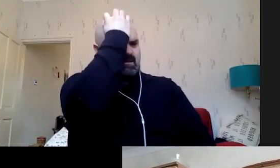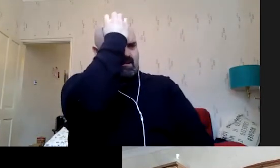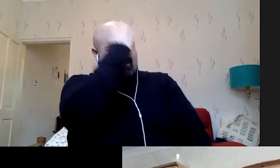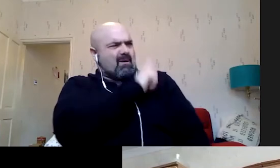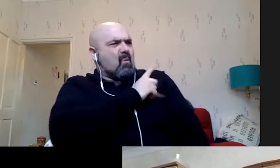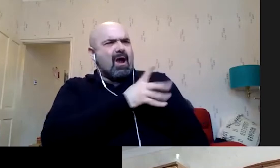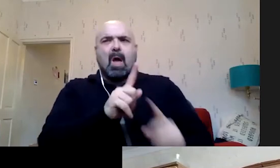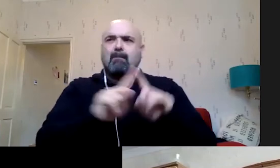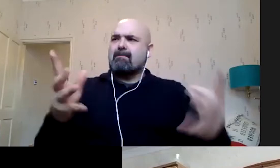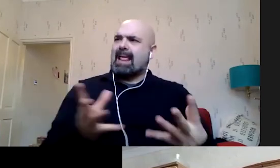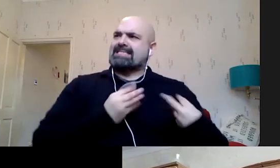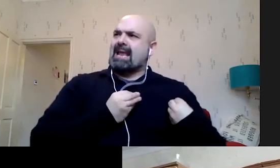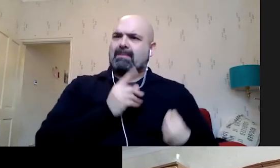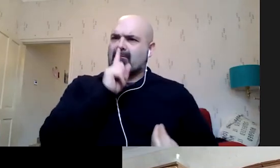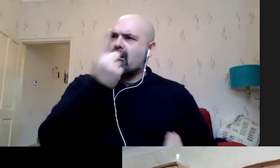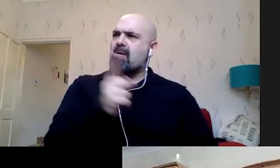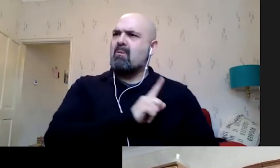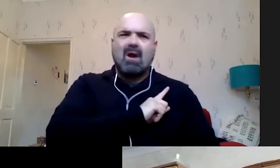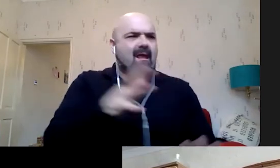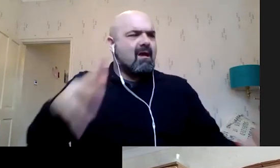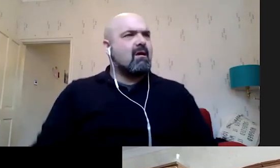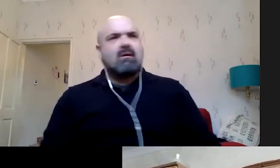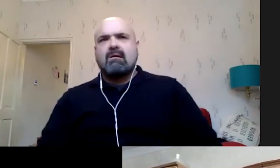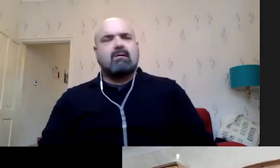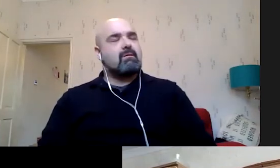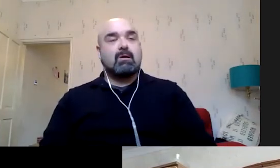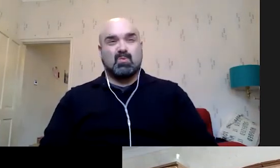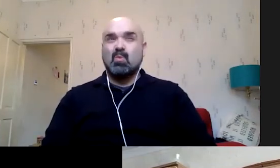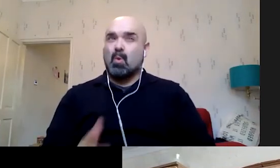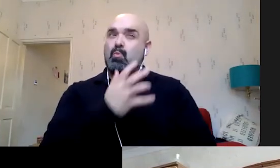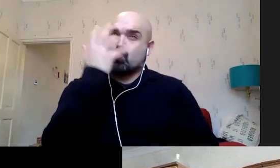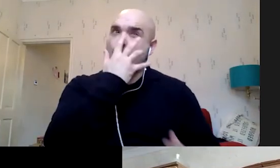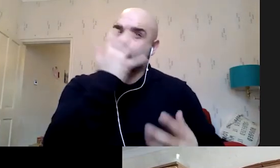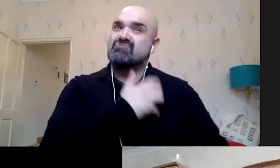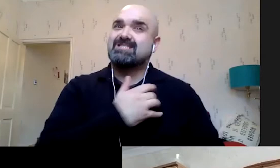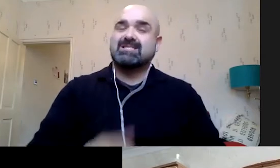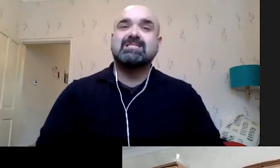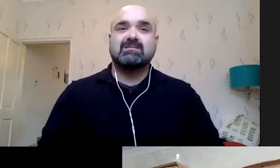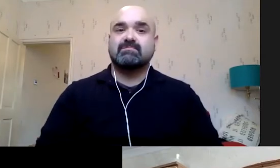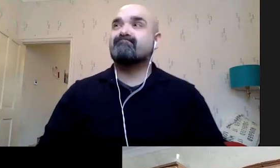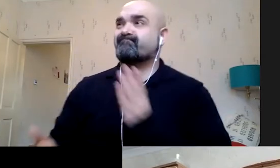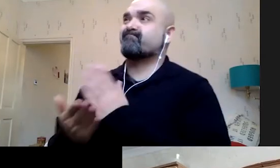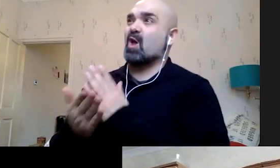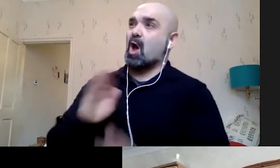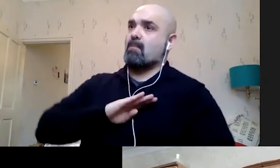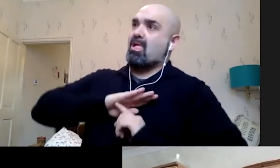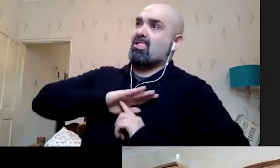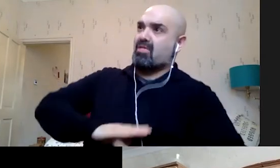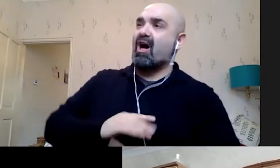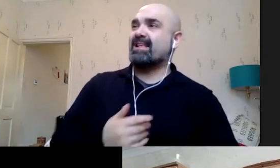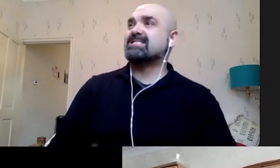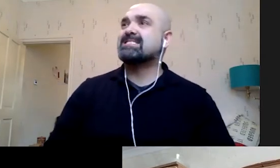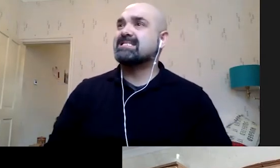more accepting? It is very, very worrying. It is really disheartening. What's even more disheartening